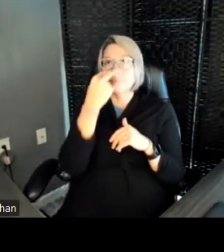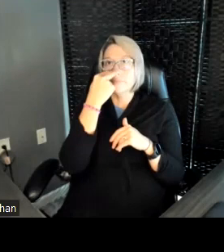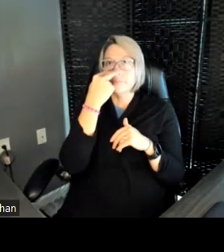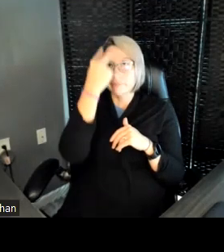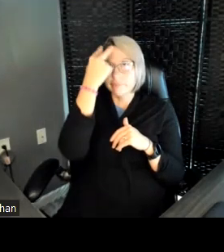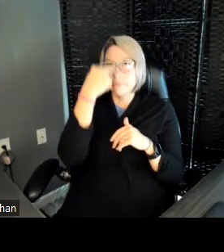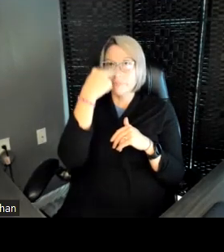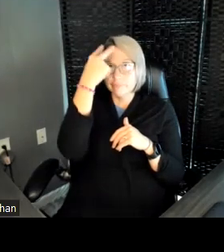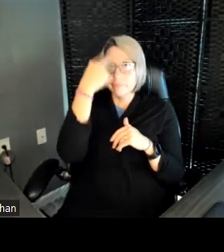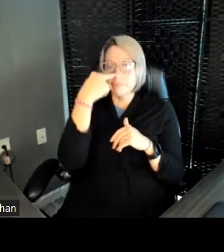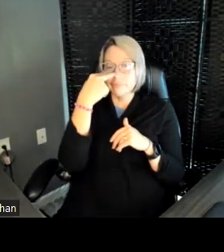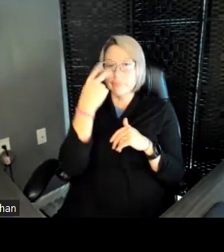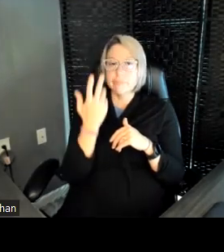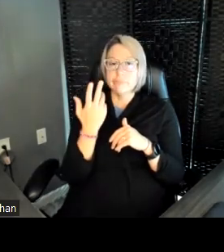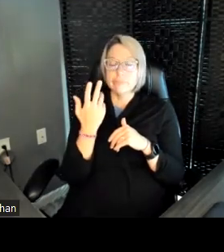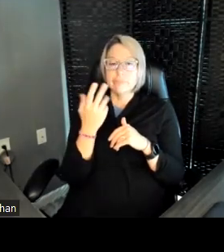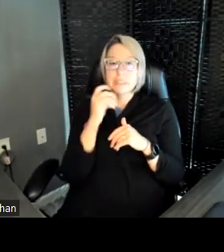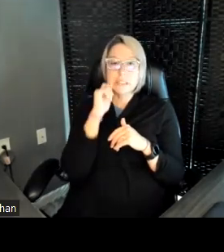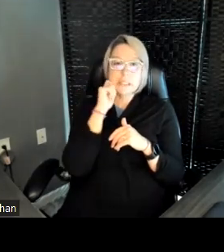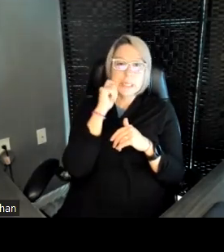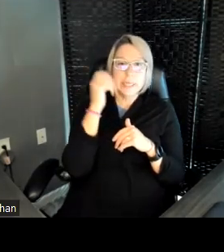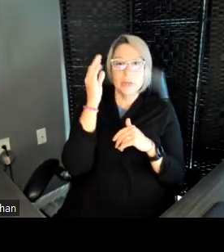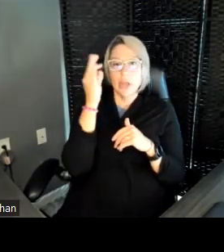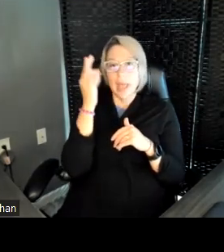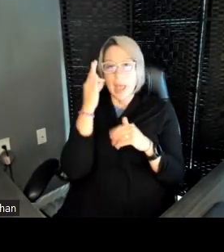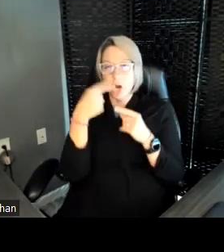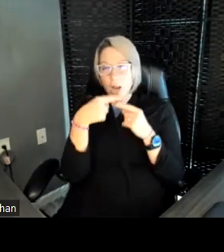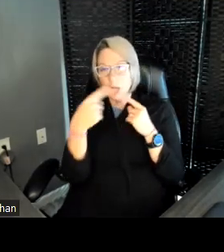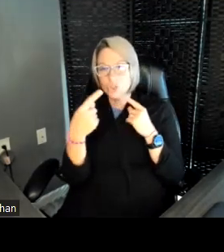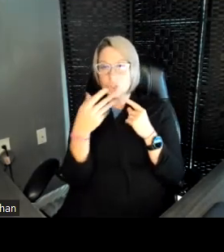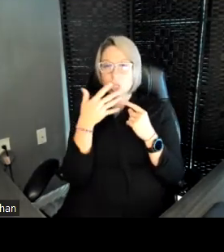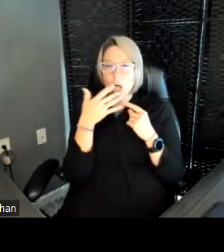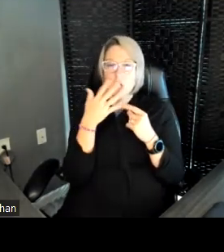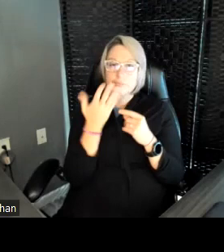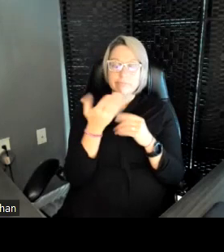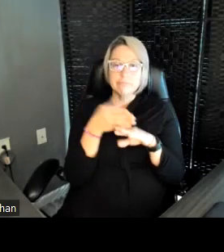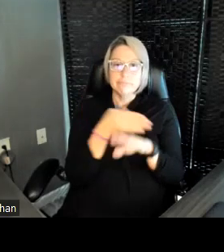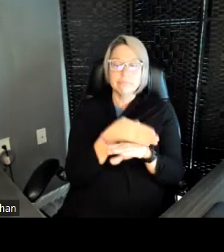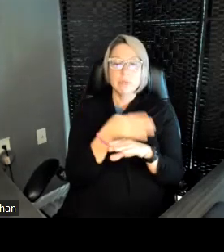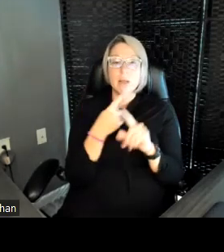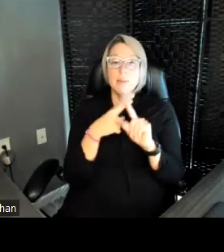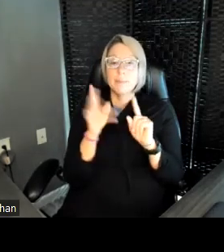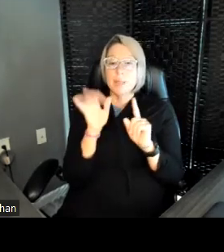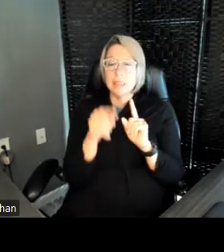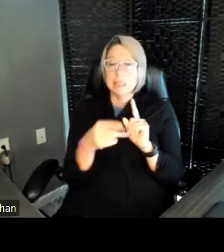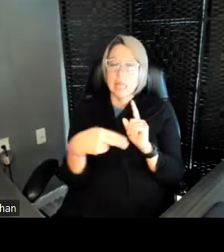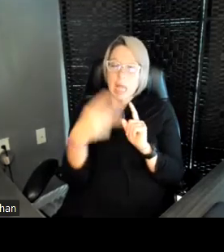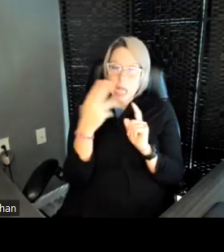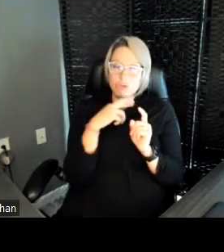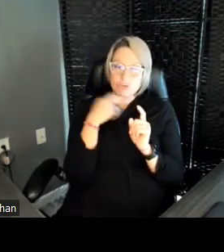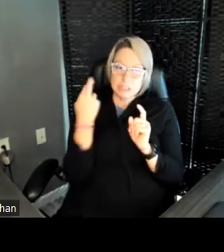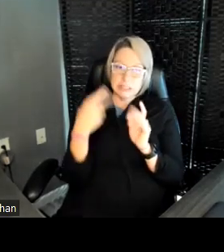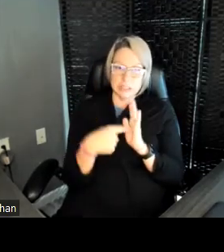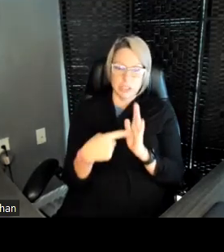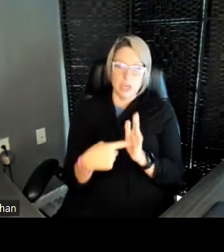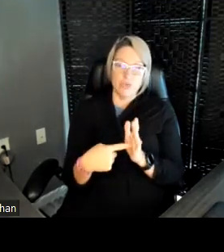more contrast you have between your skin and your hair, the better. But the bottom line is this is a high risk indicator.